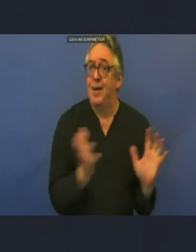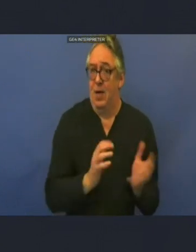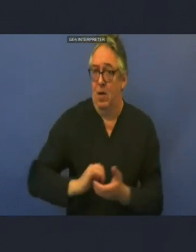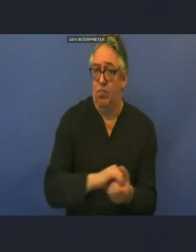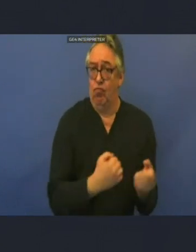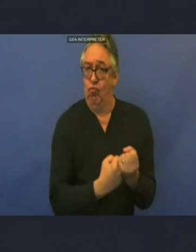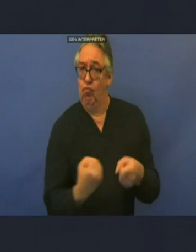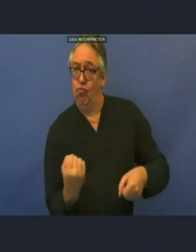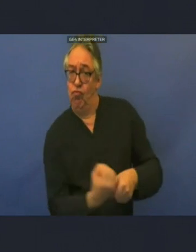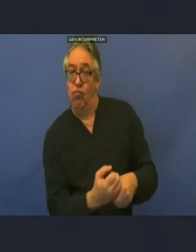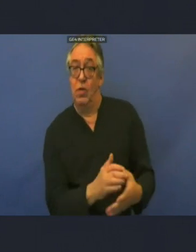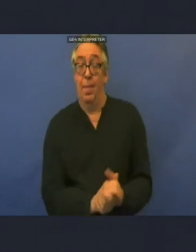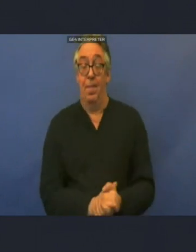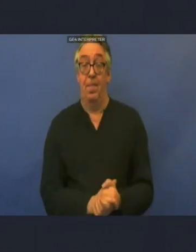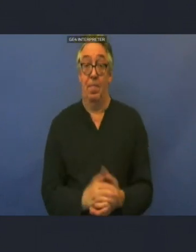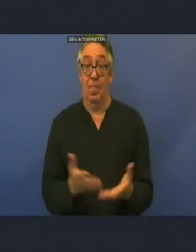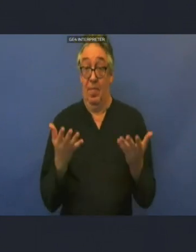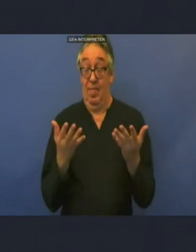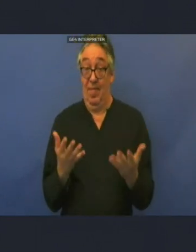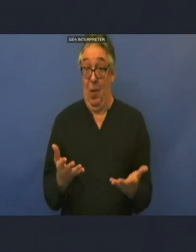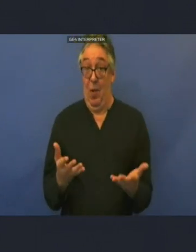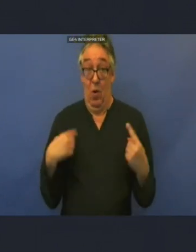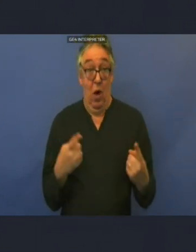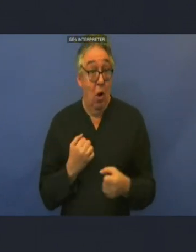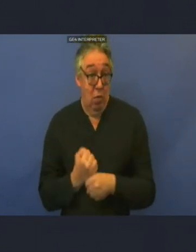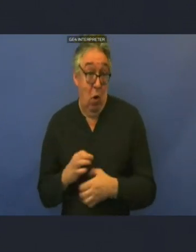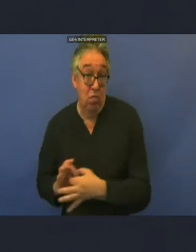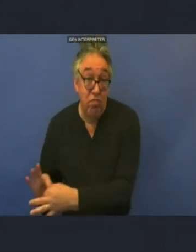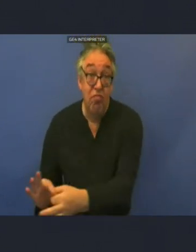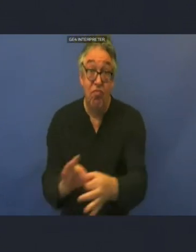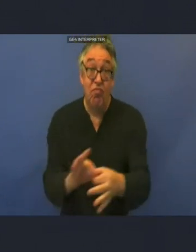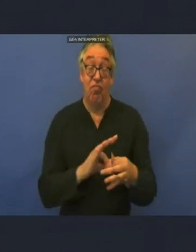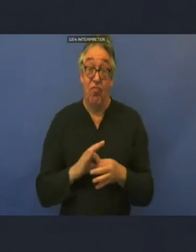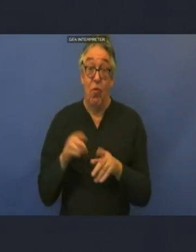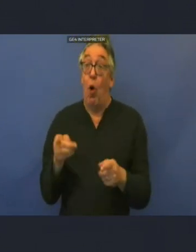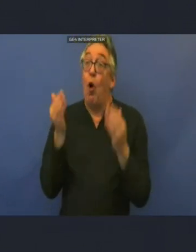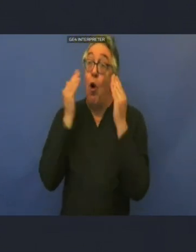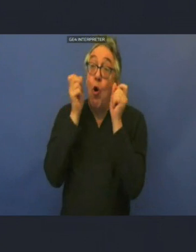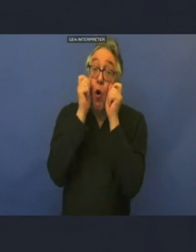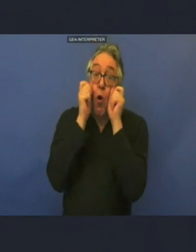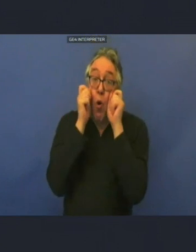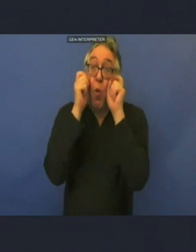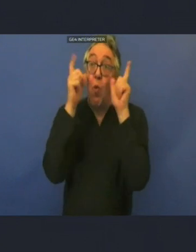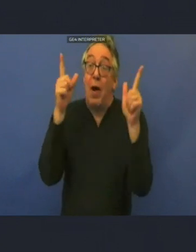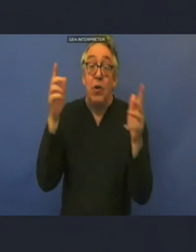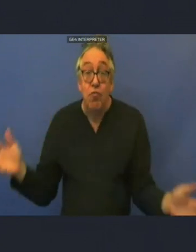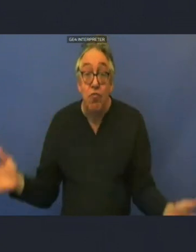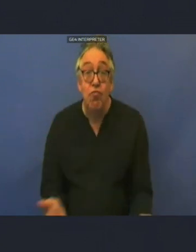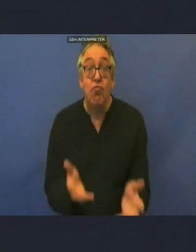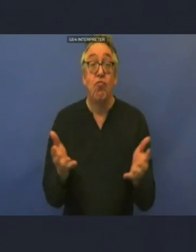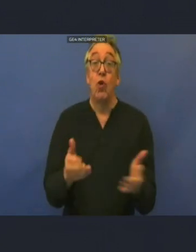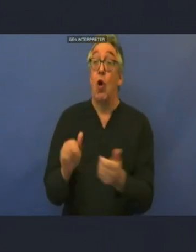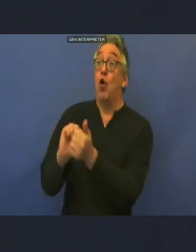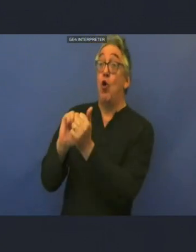implementing safeguarding, raising awareness, and helping sport organizations, institutions, and governments